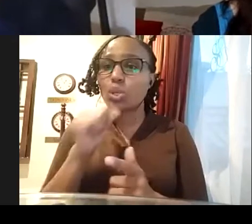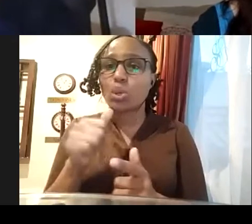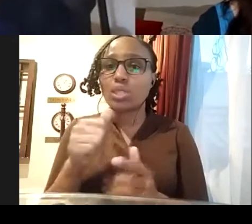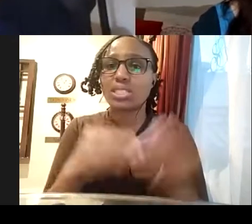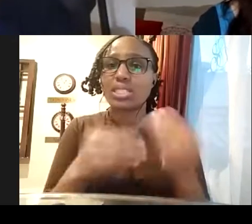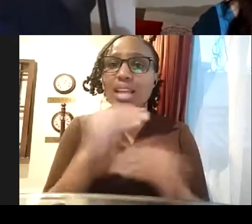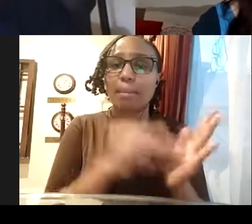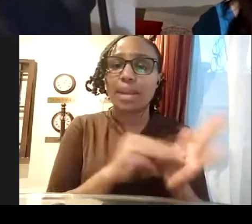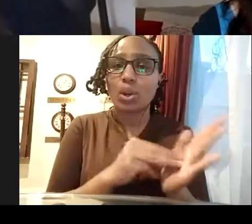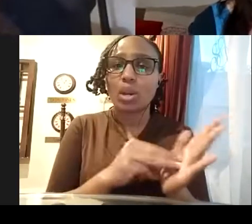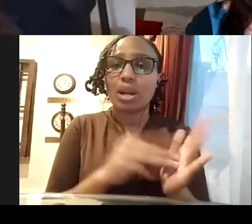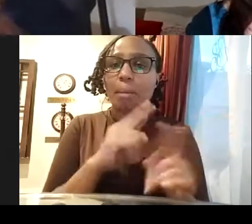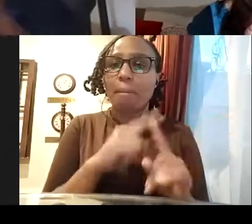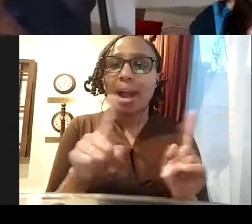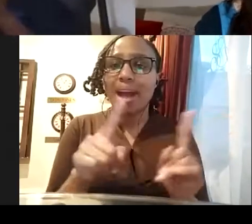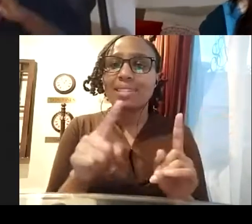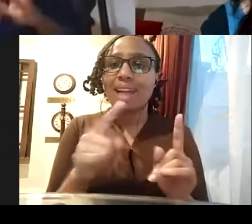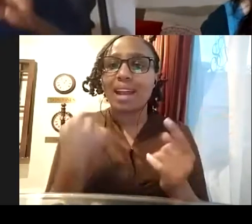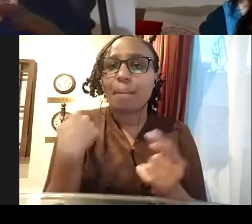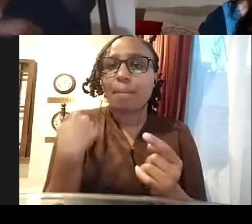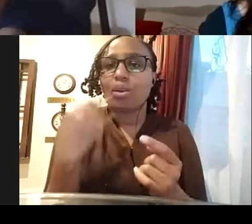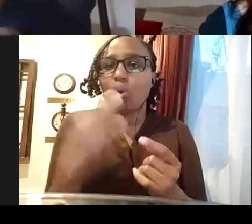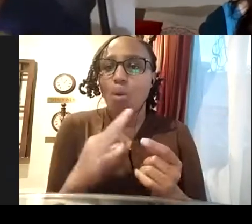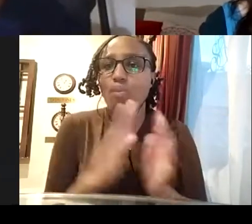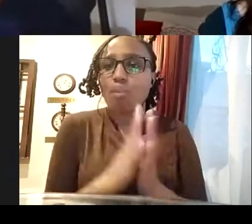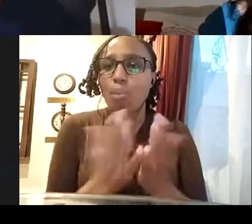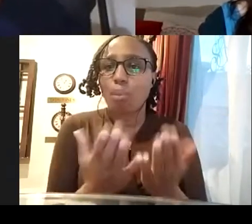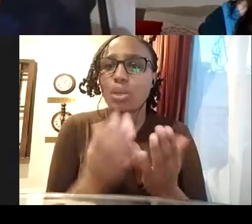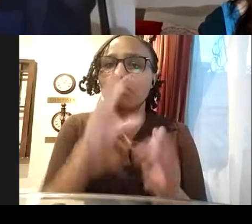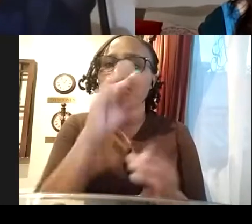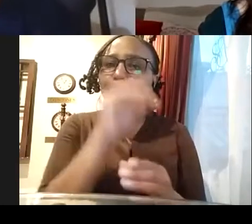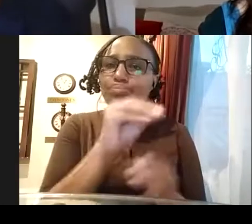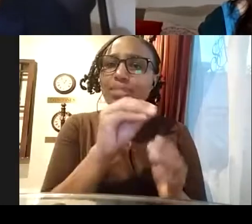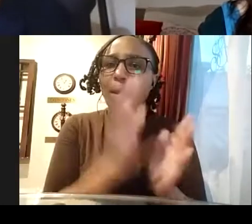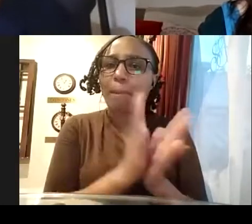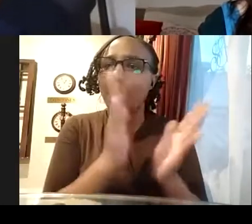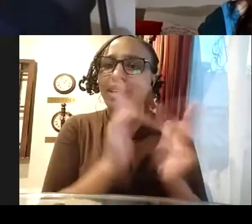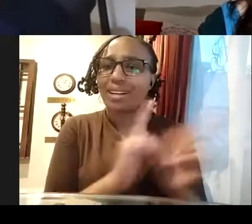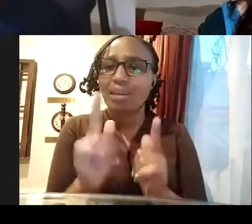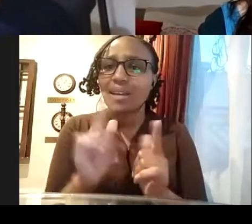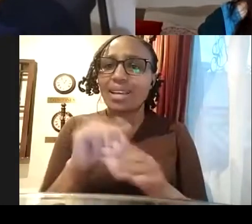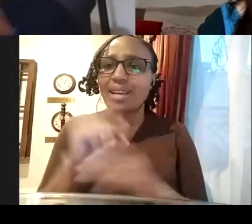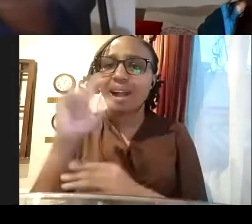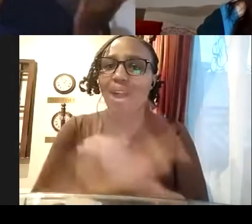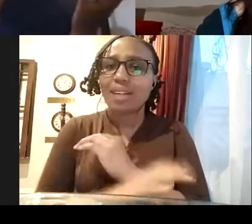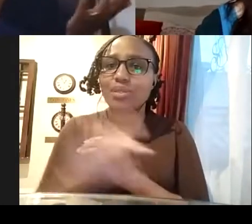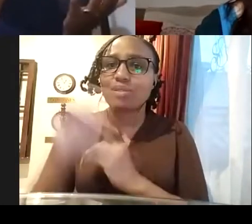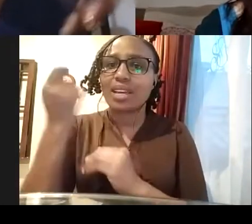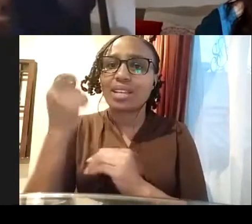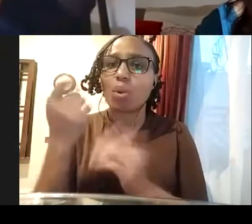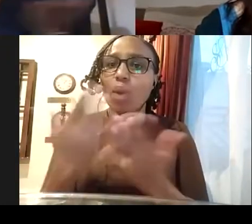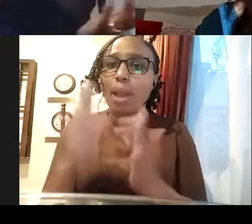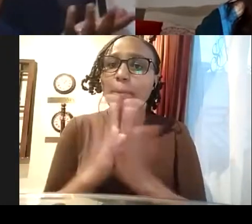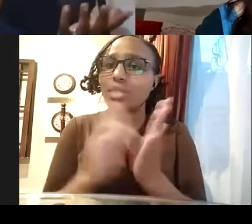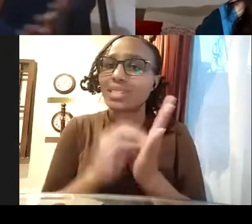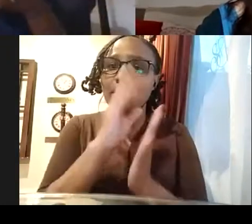number of books that hand will touch once you put it in a public library, in a country like Kenya where books are so expensive, that changes completely.